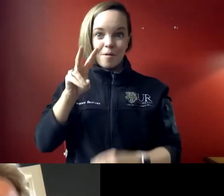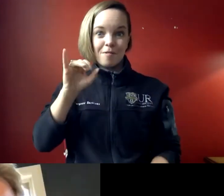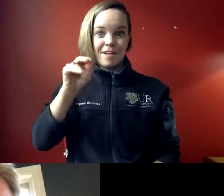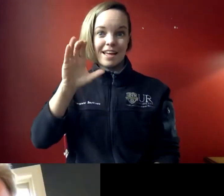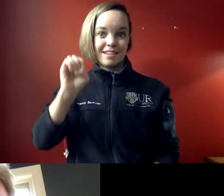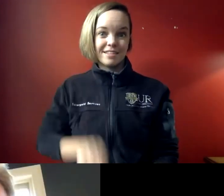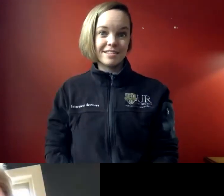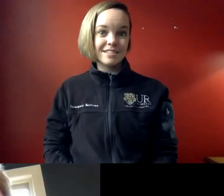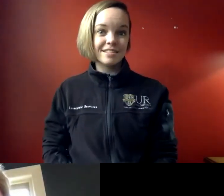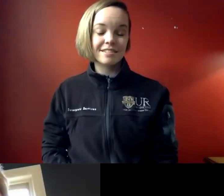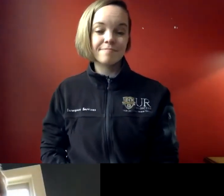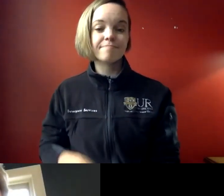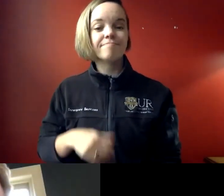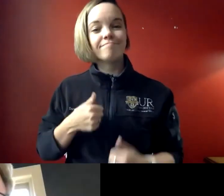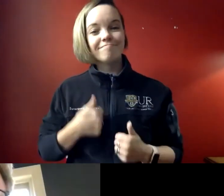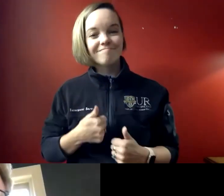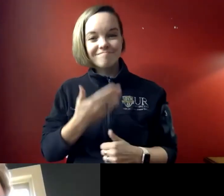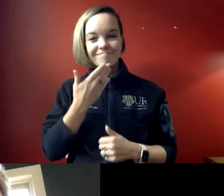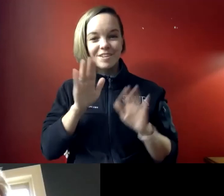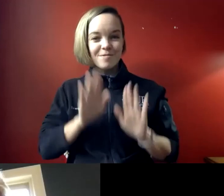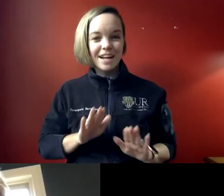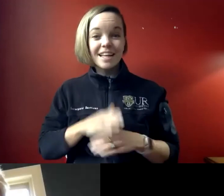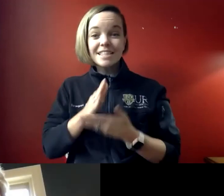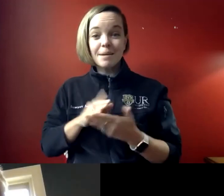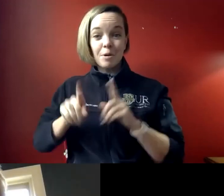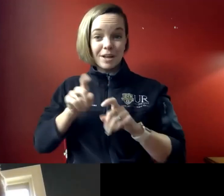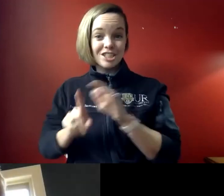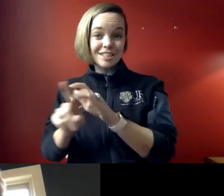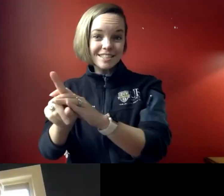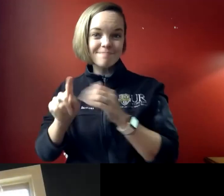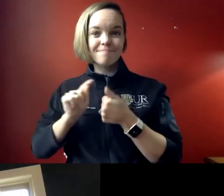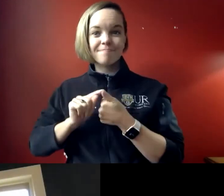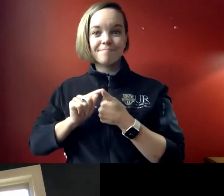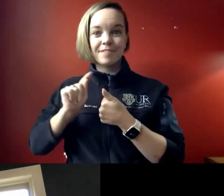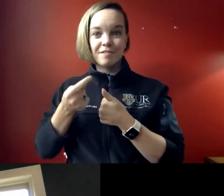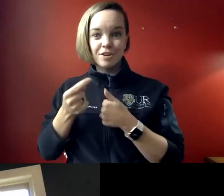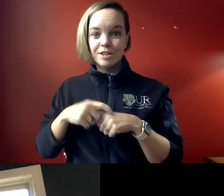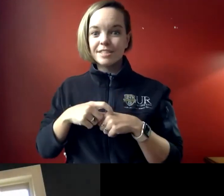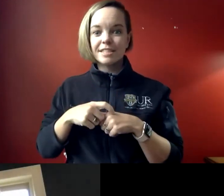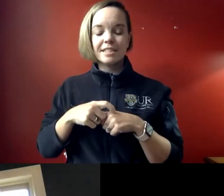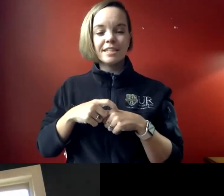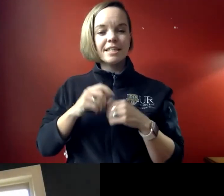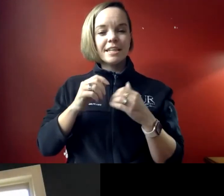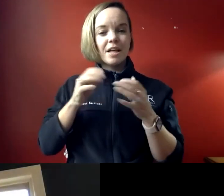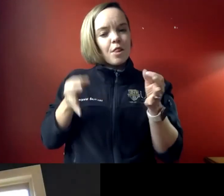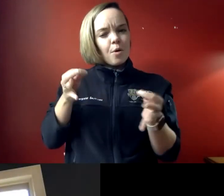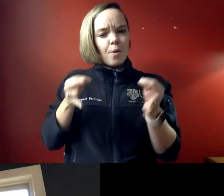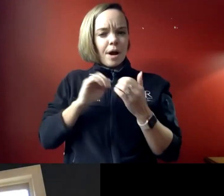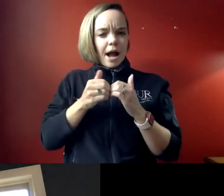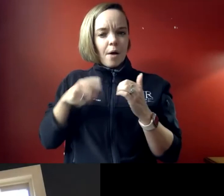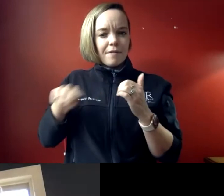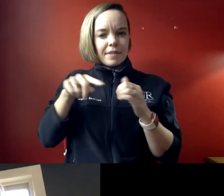Great. Now to some of the questions that have been posed. The first question is, how has the court looked at juveniles and the boundaries